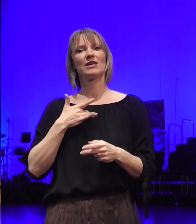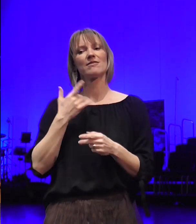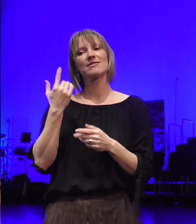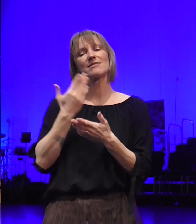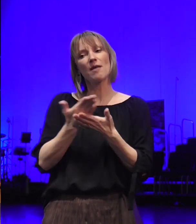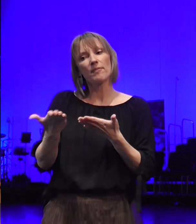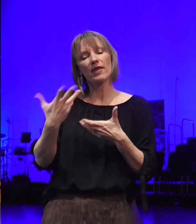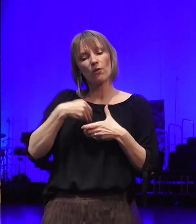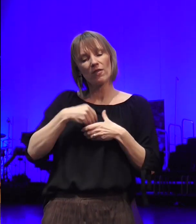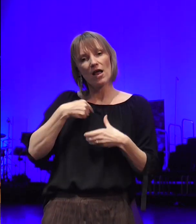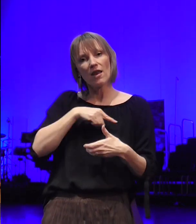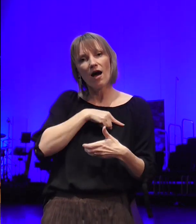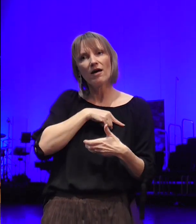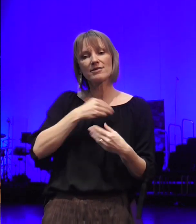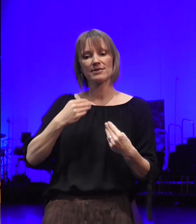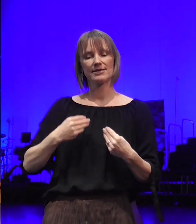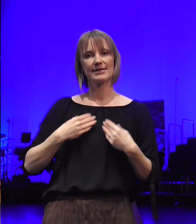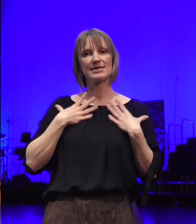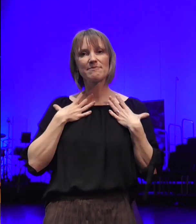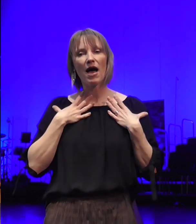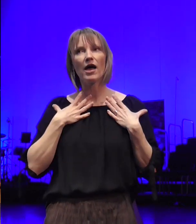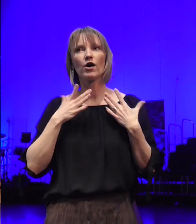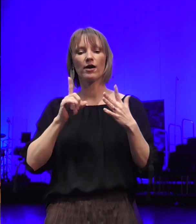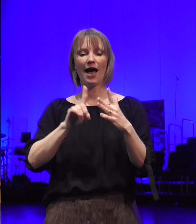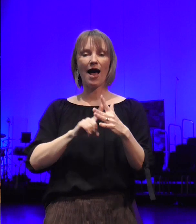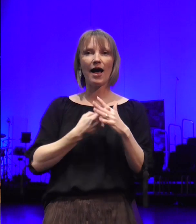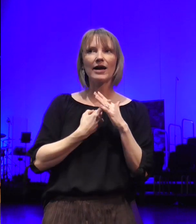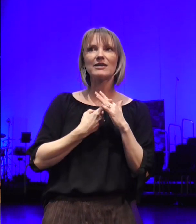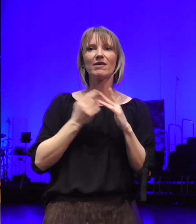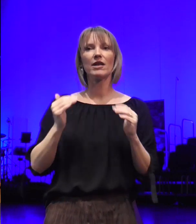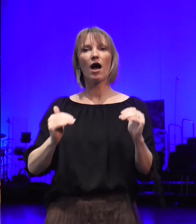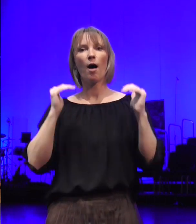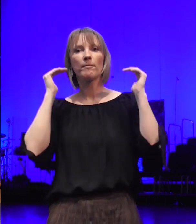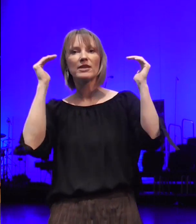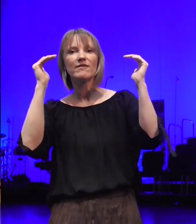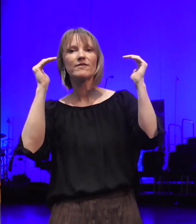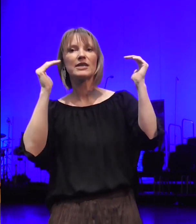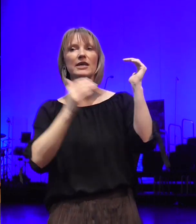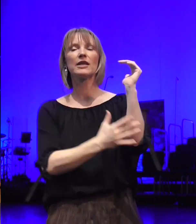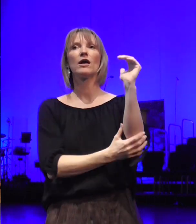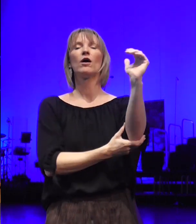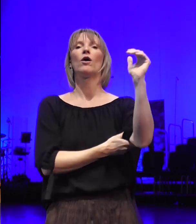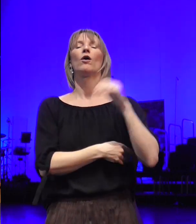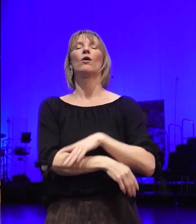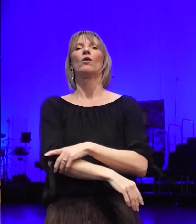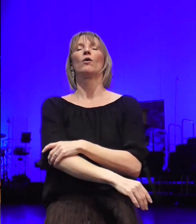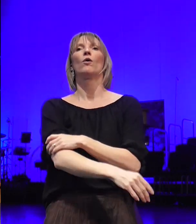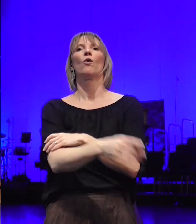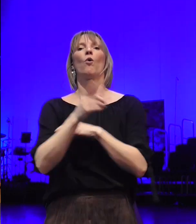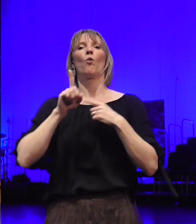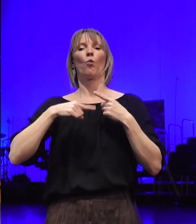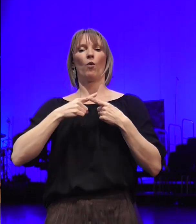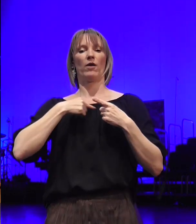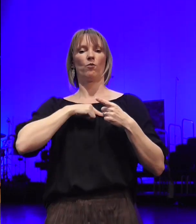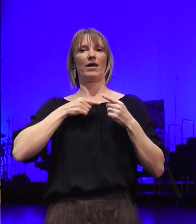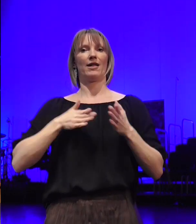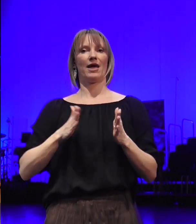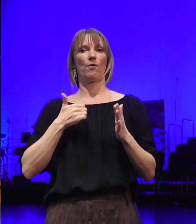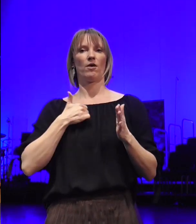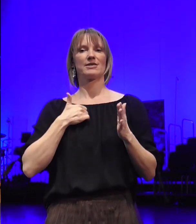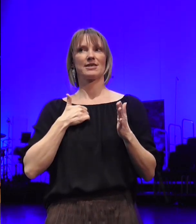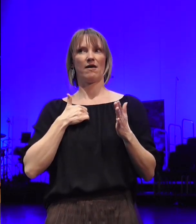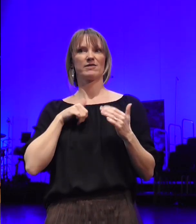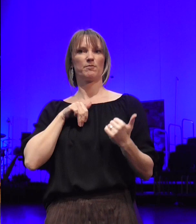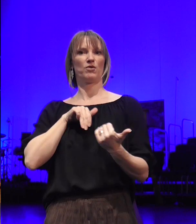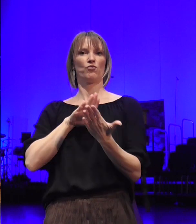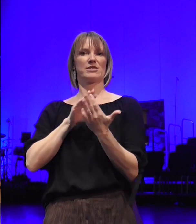something within us is inspired and activated and uplifted when we allow ourselves to be present to it.